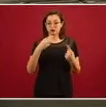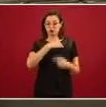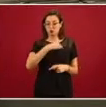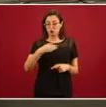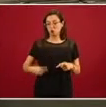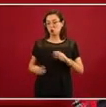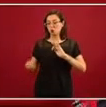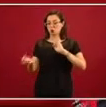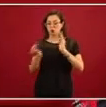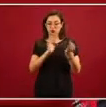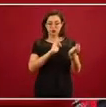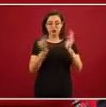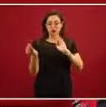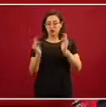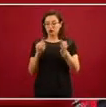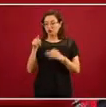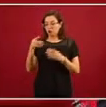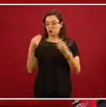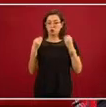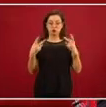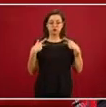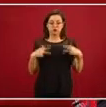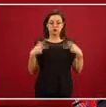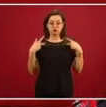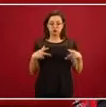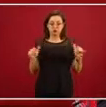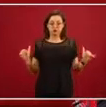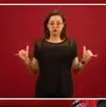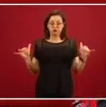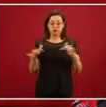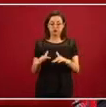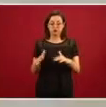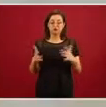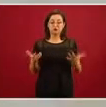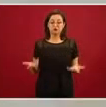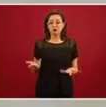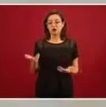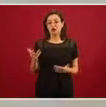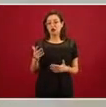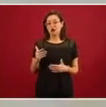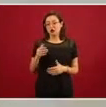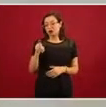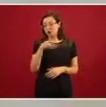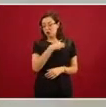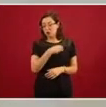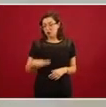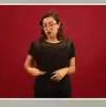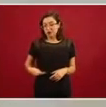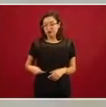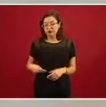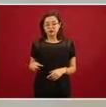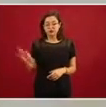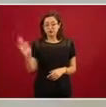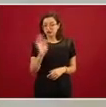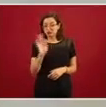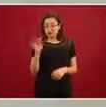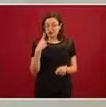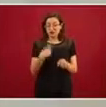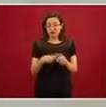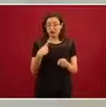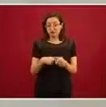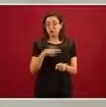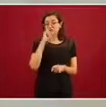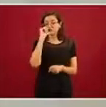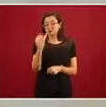the natural development of the epidemic. This is the way it happens. Usually we see variation, significant